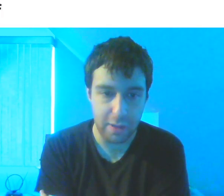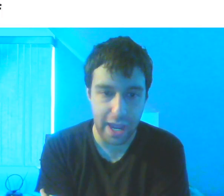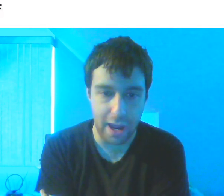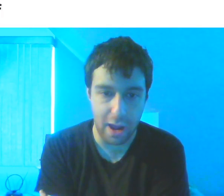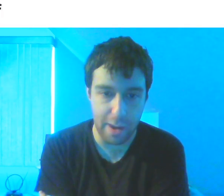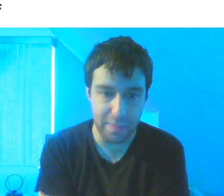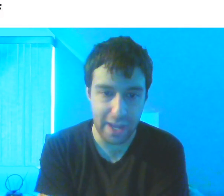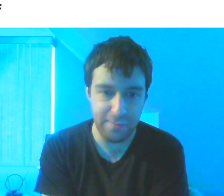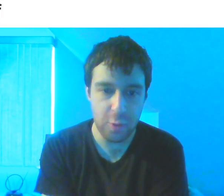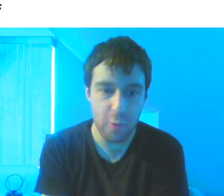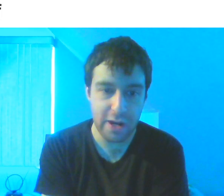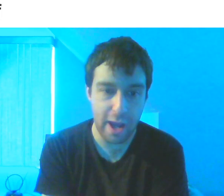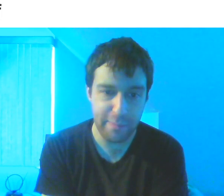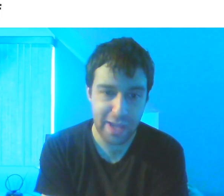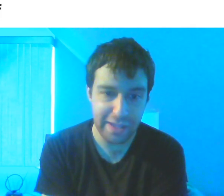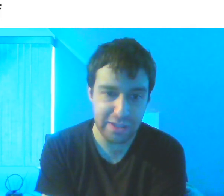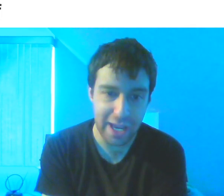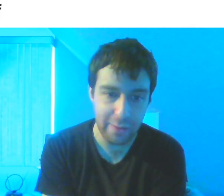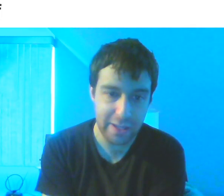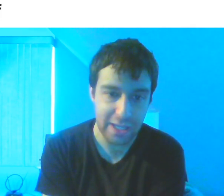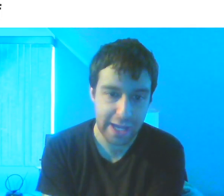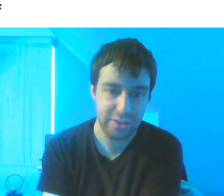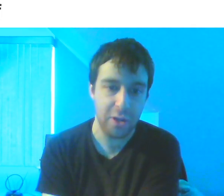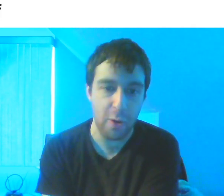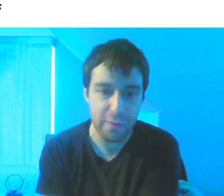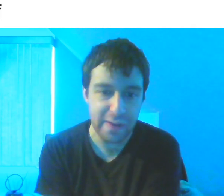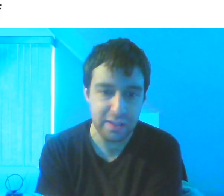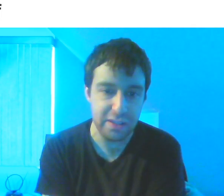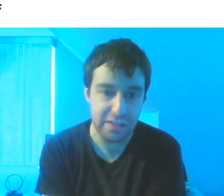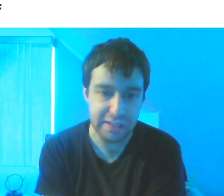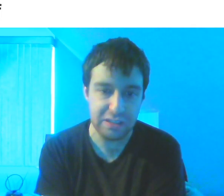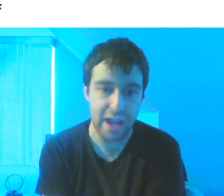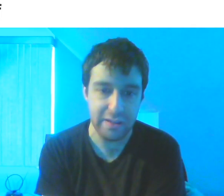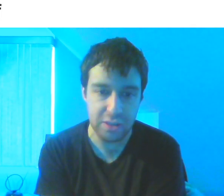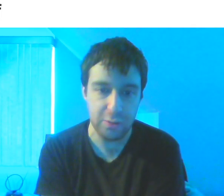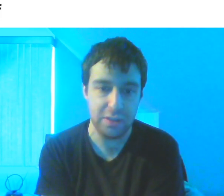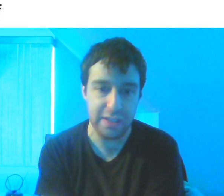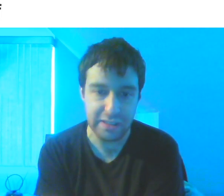Yeah, okay. If you want updates daily, text COVID to